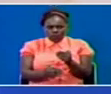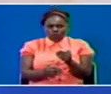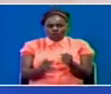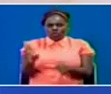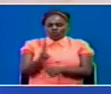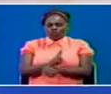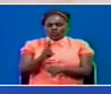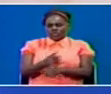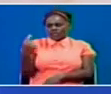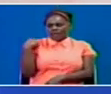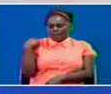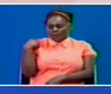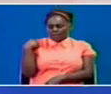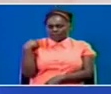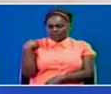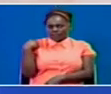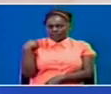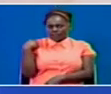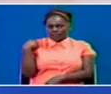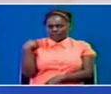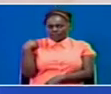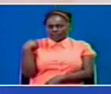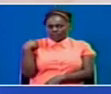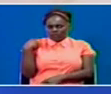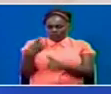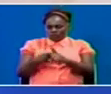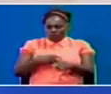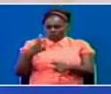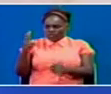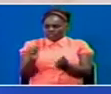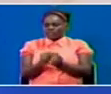We have been directed now that with effect from 2017,